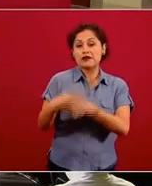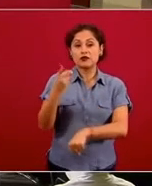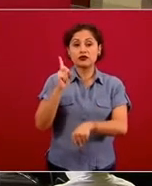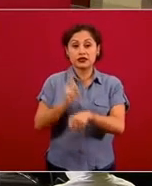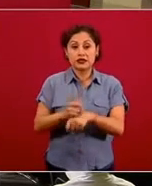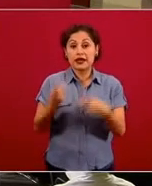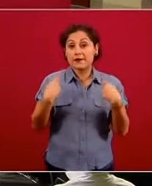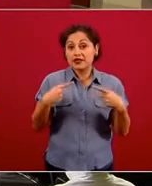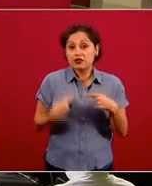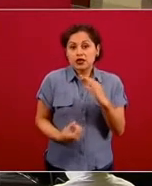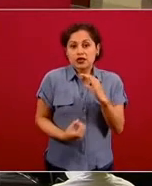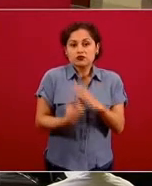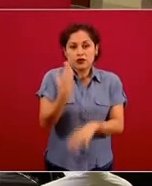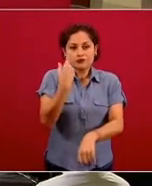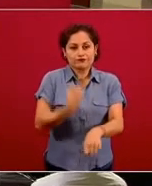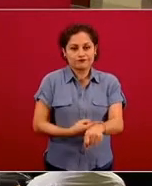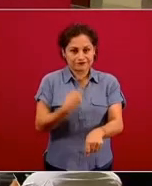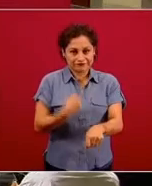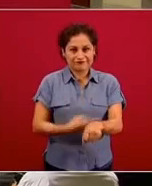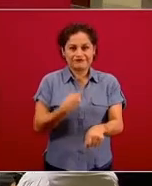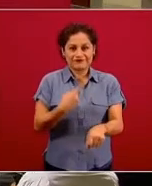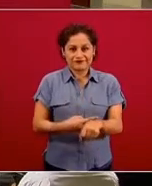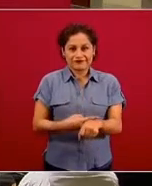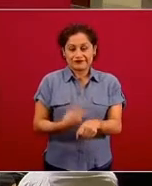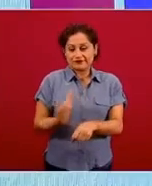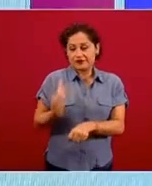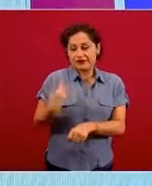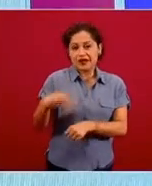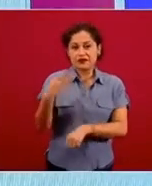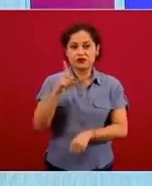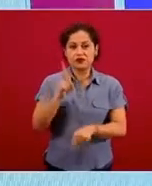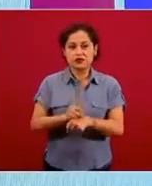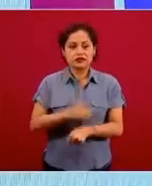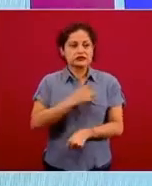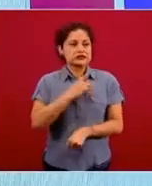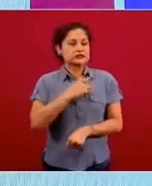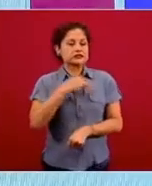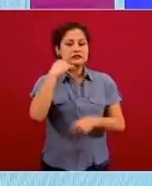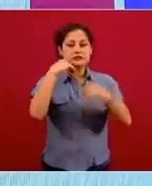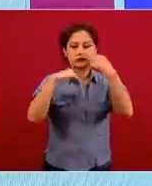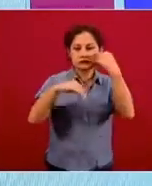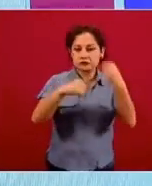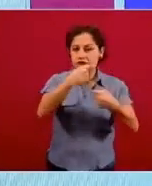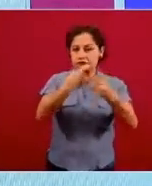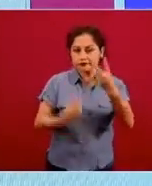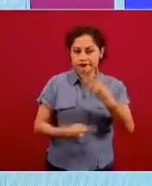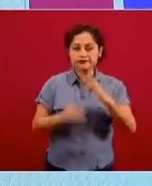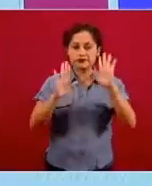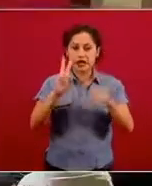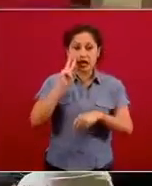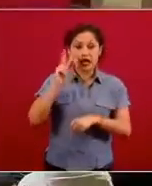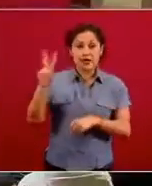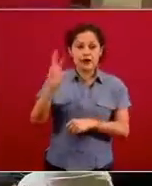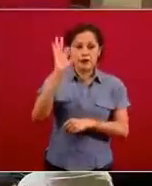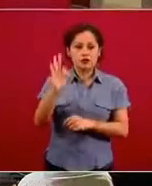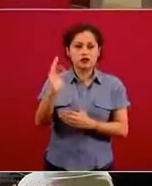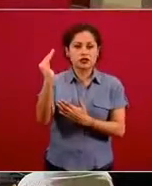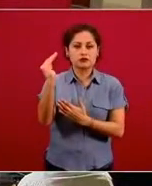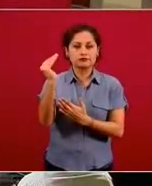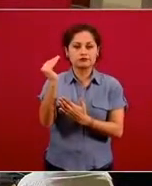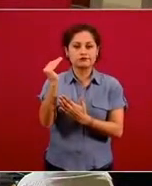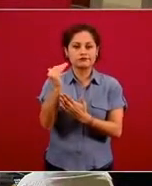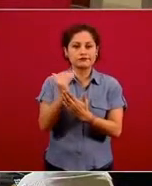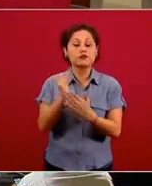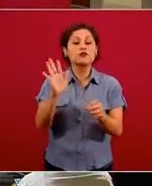Here we have the cases that are active that developed symptoms during the past 14 days. And